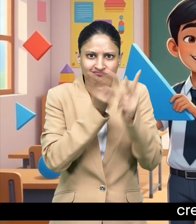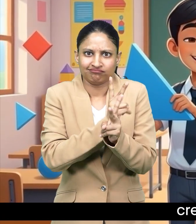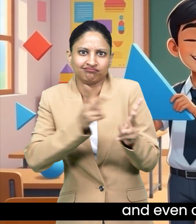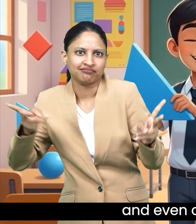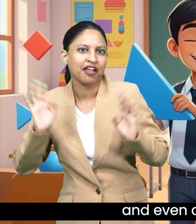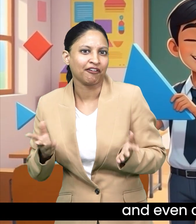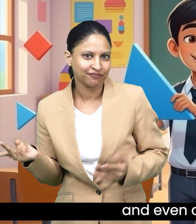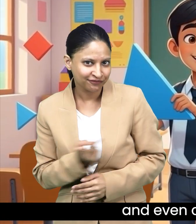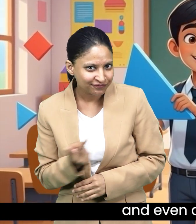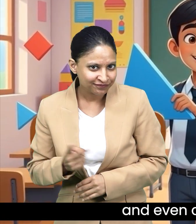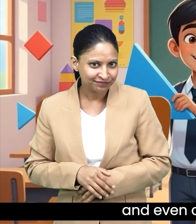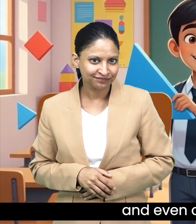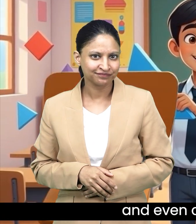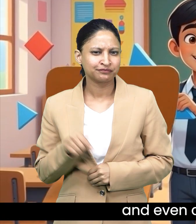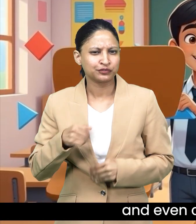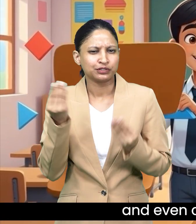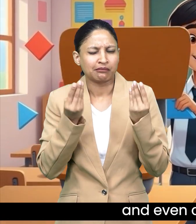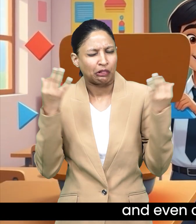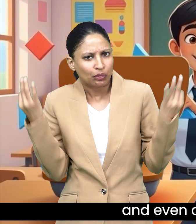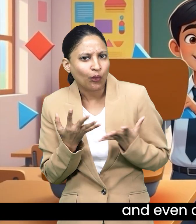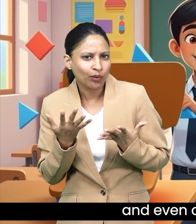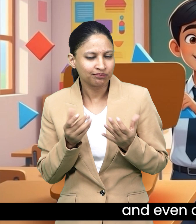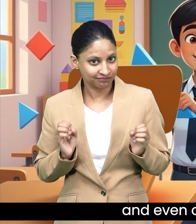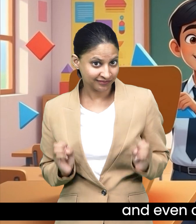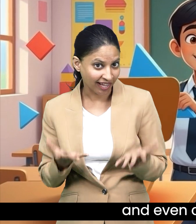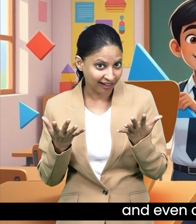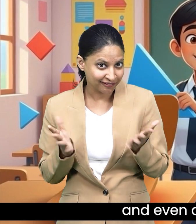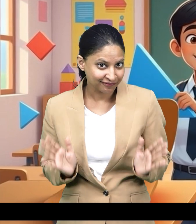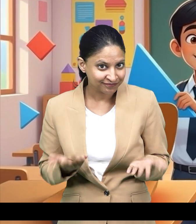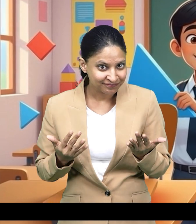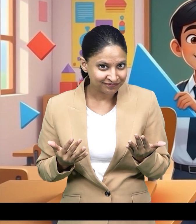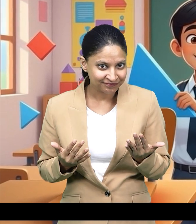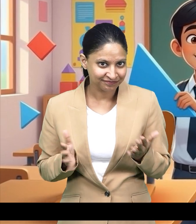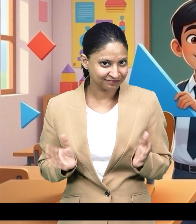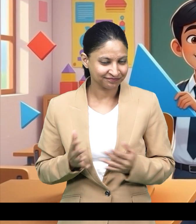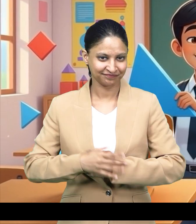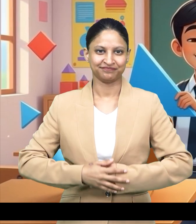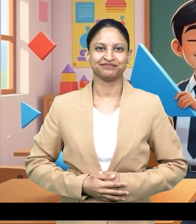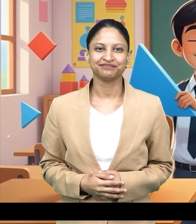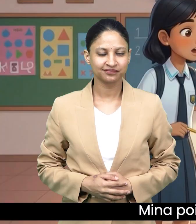shapes, and even cut paper to make something new. Let's begin.